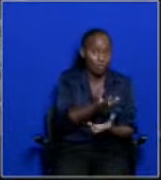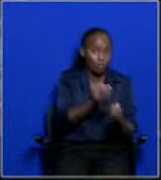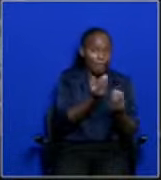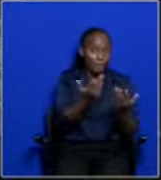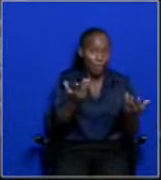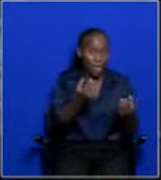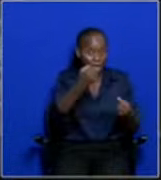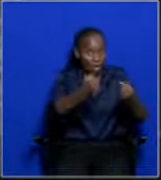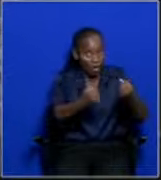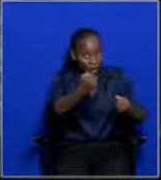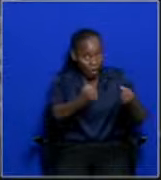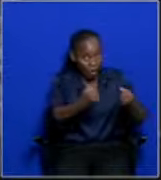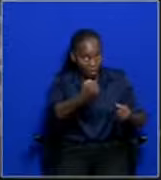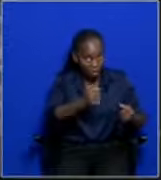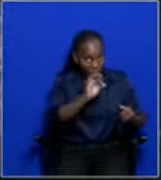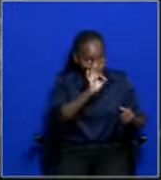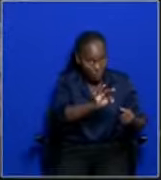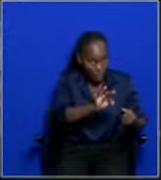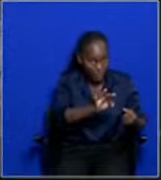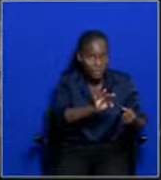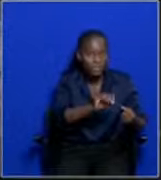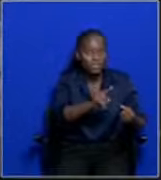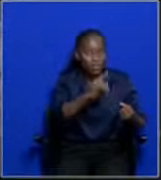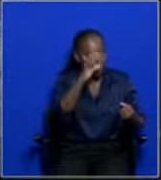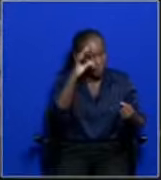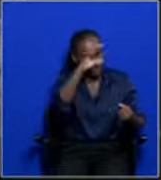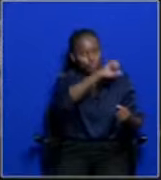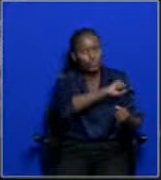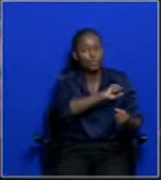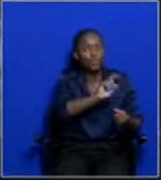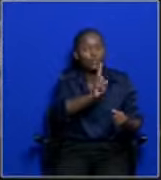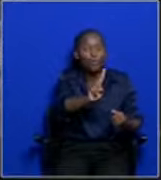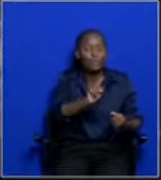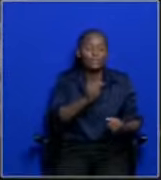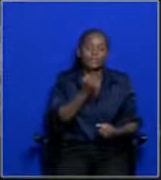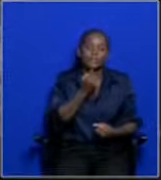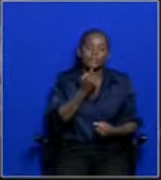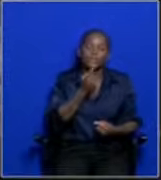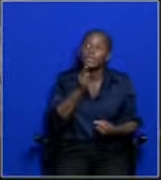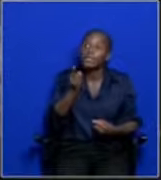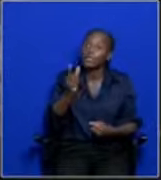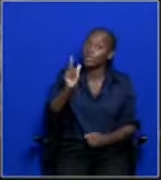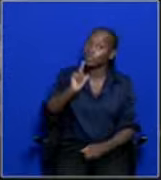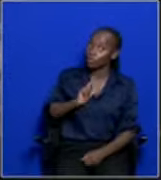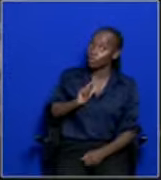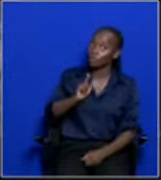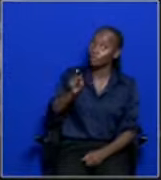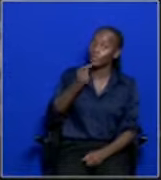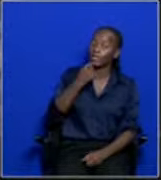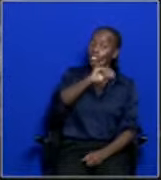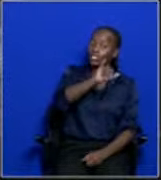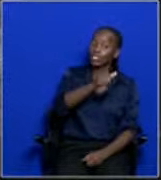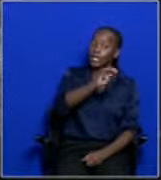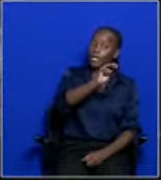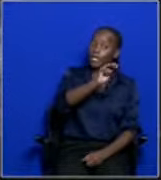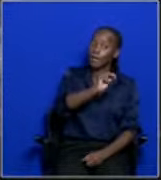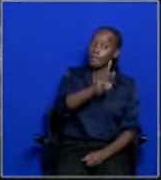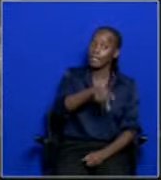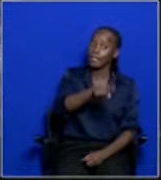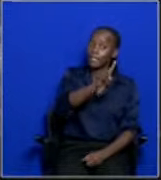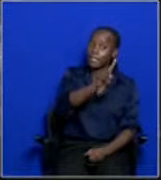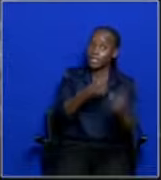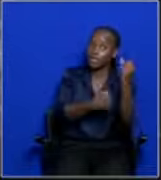can assume from that if they did hand the rocks to a JMPD